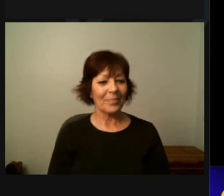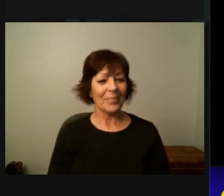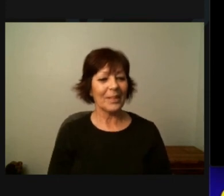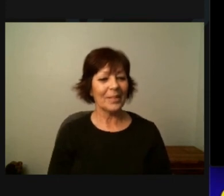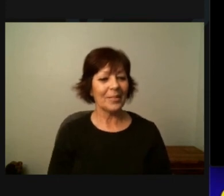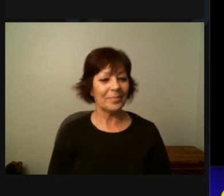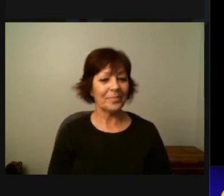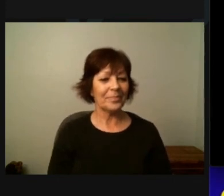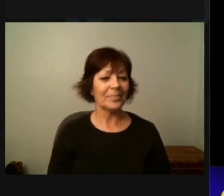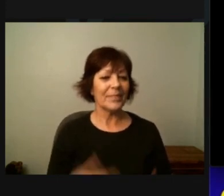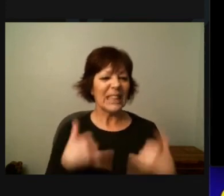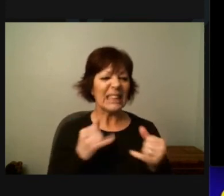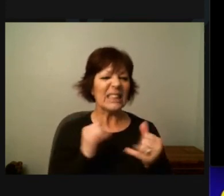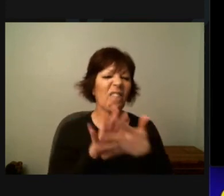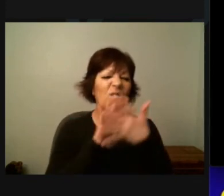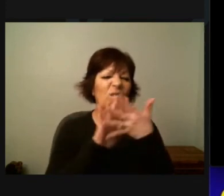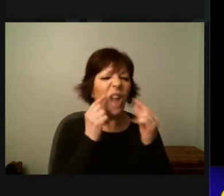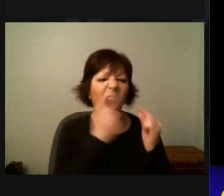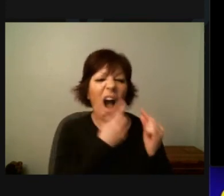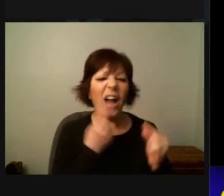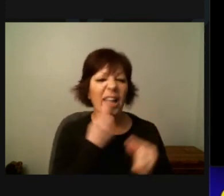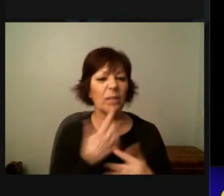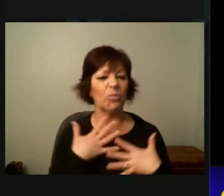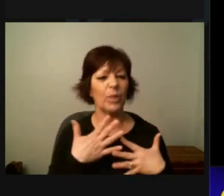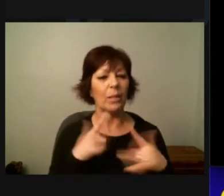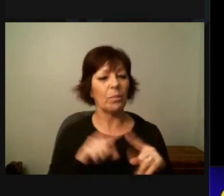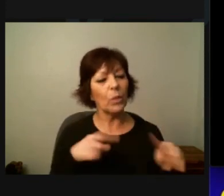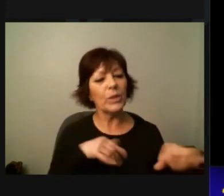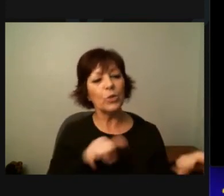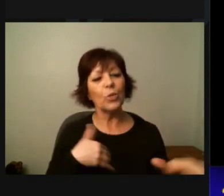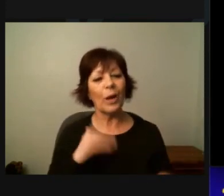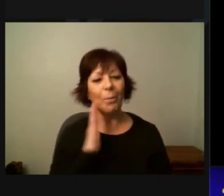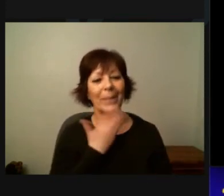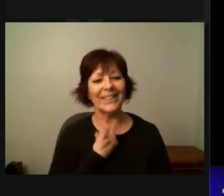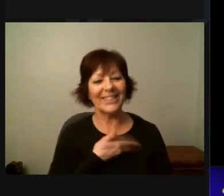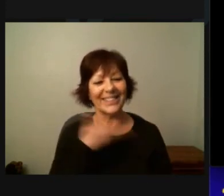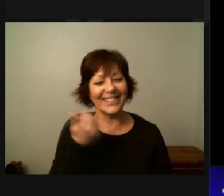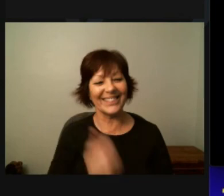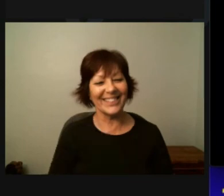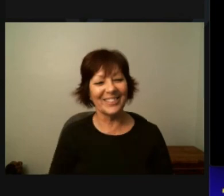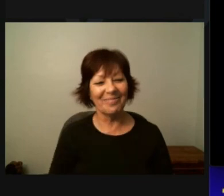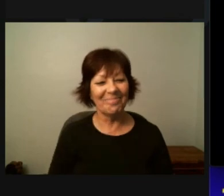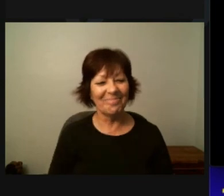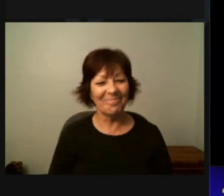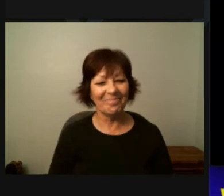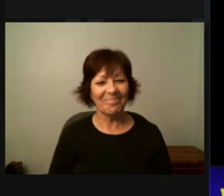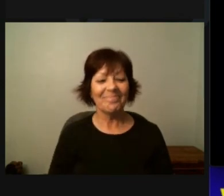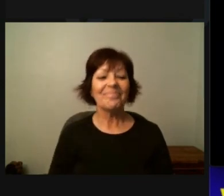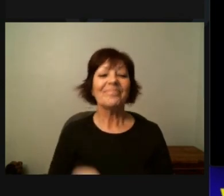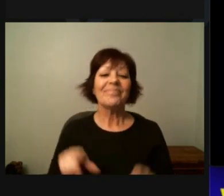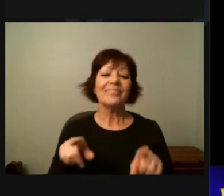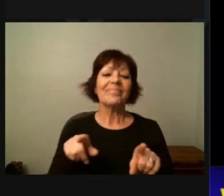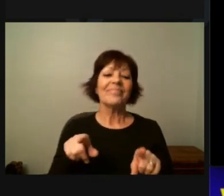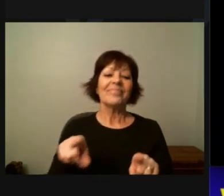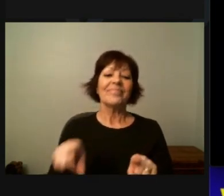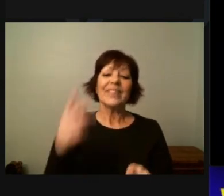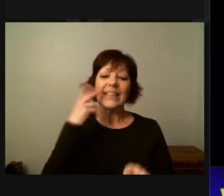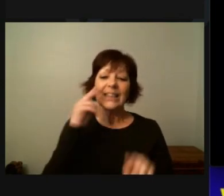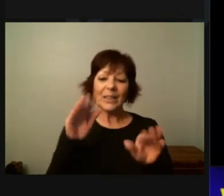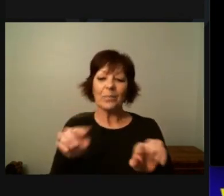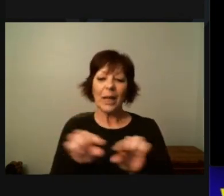They still get foggy though, but we do our best. So as Dave is saying at the bottom